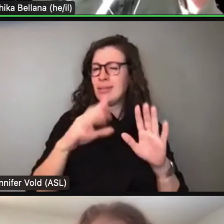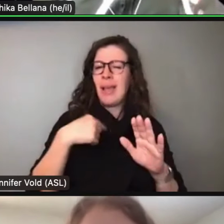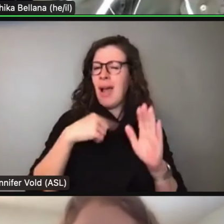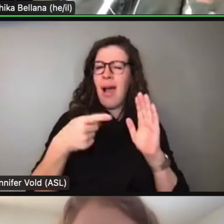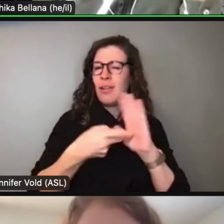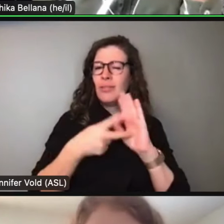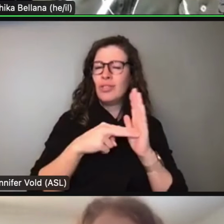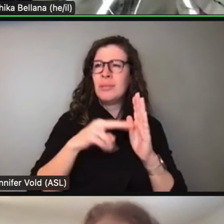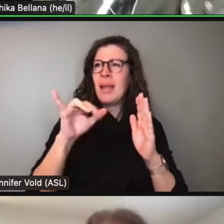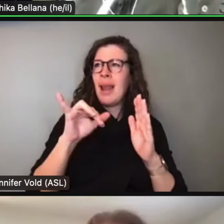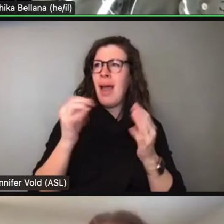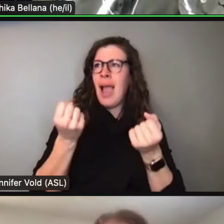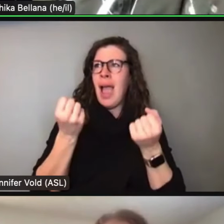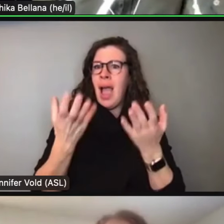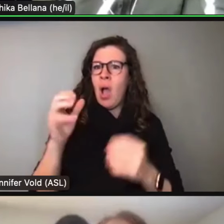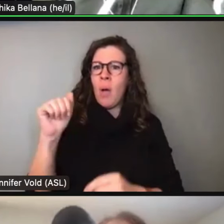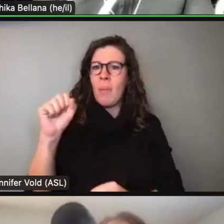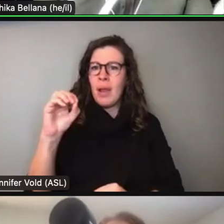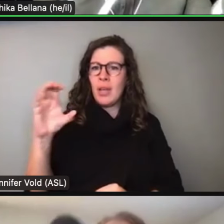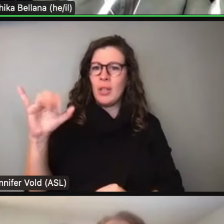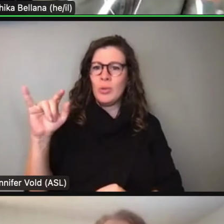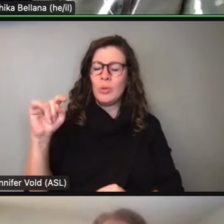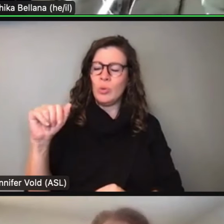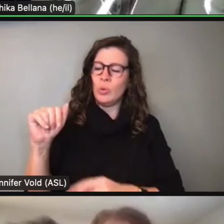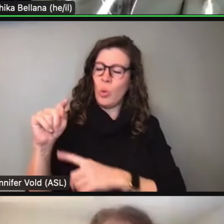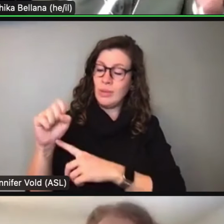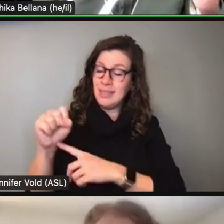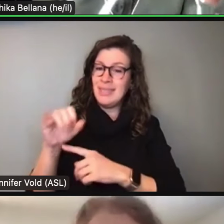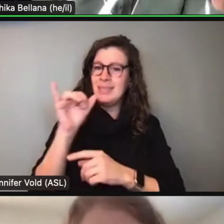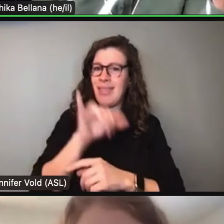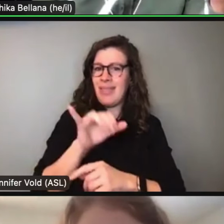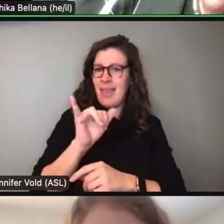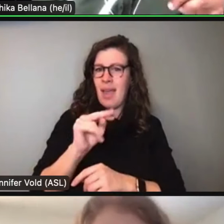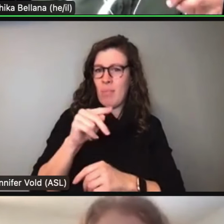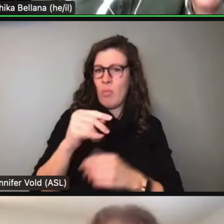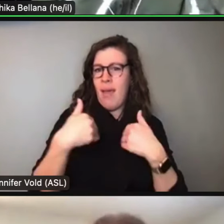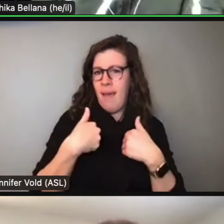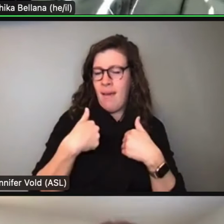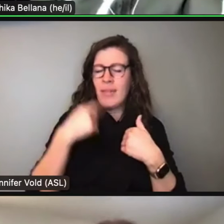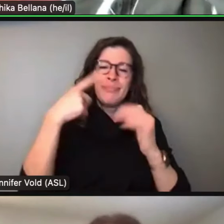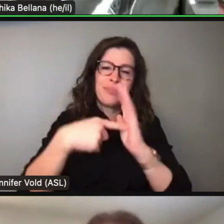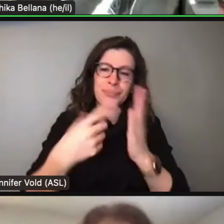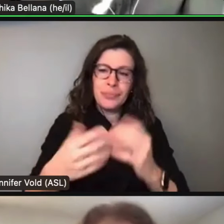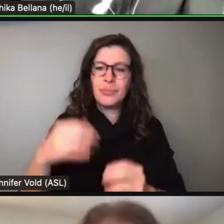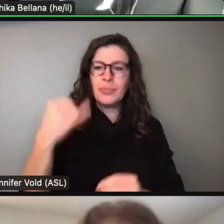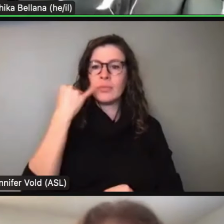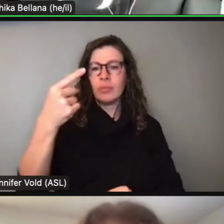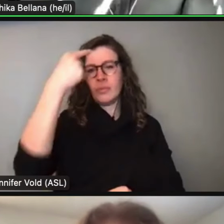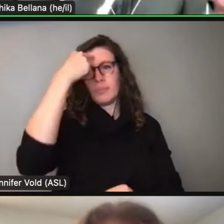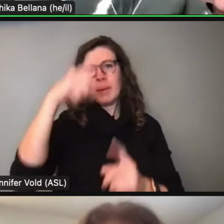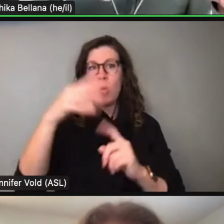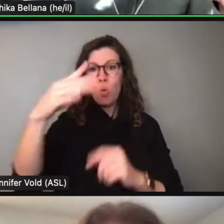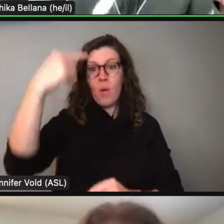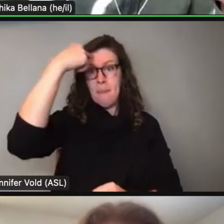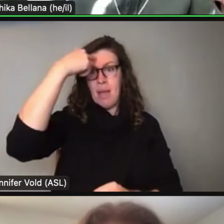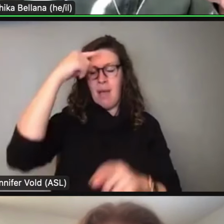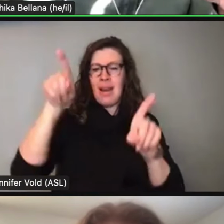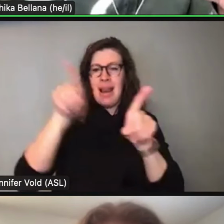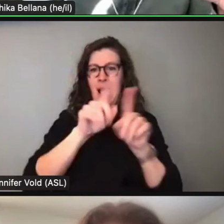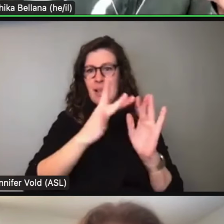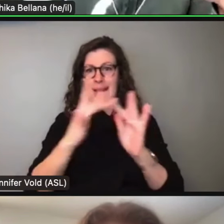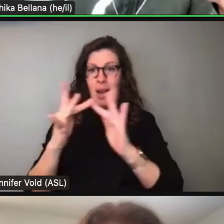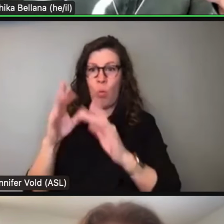of like associates a given input would have so that you're accessing. So for example, if you were to think about your mind as a network and a node